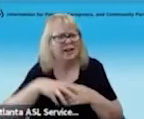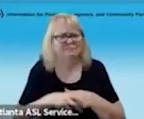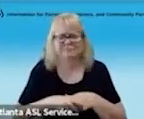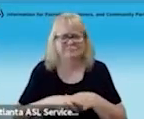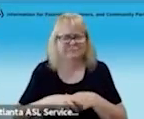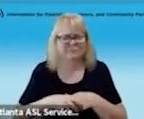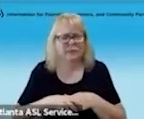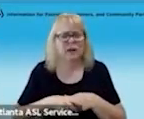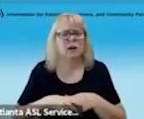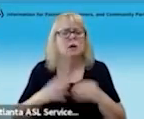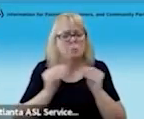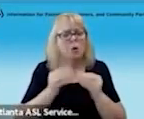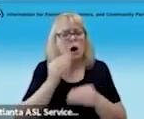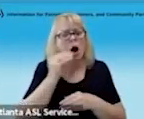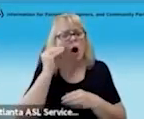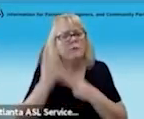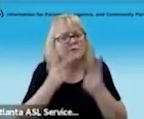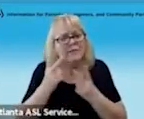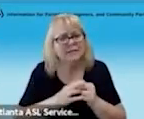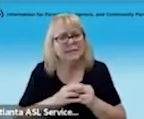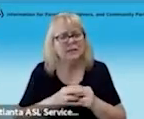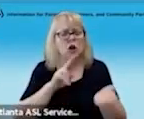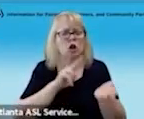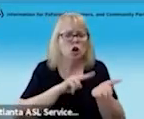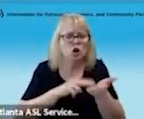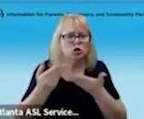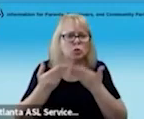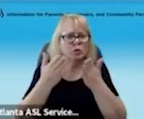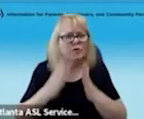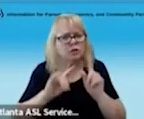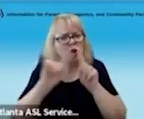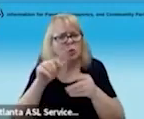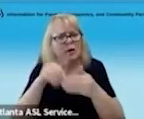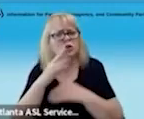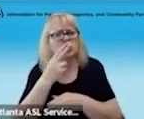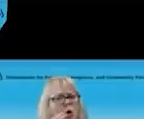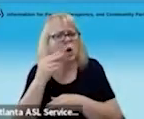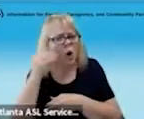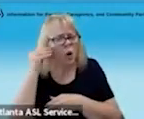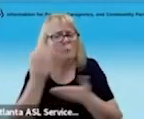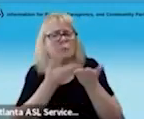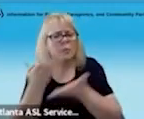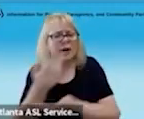I think our intention is to continue that, especially in the Alaskan winter that's super cold. People don't want to come in.